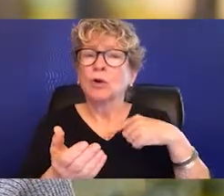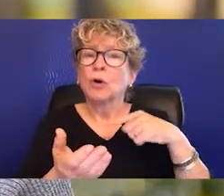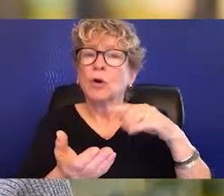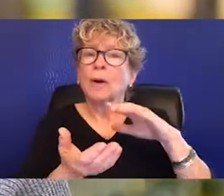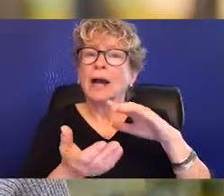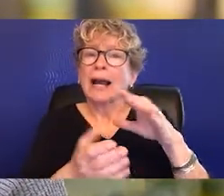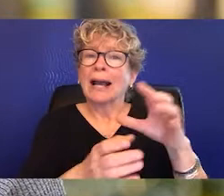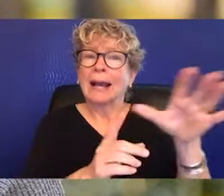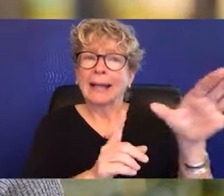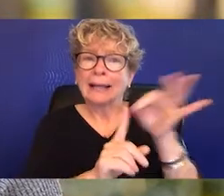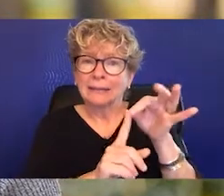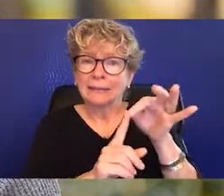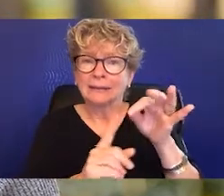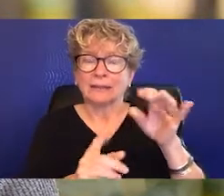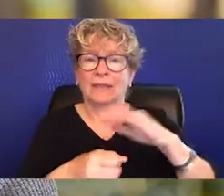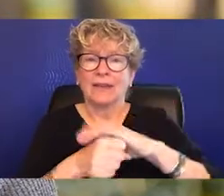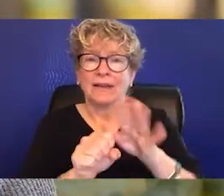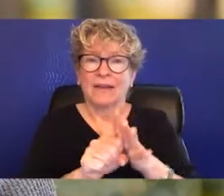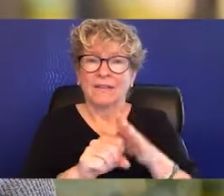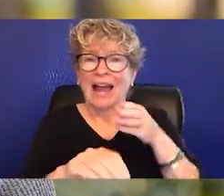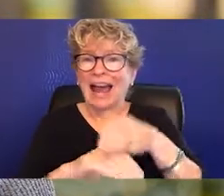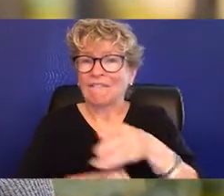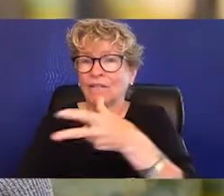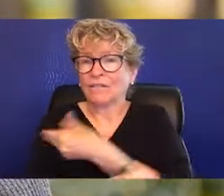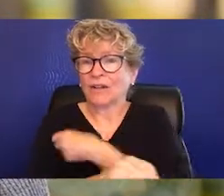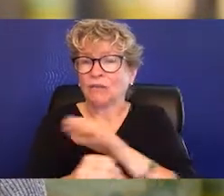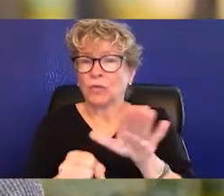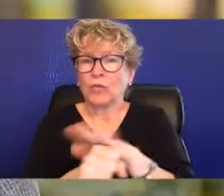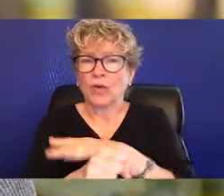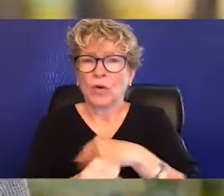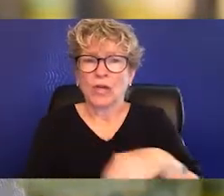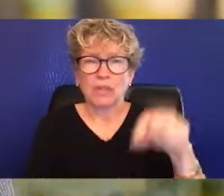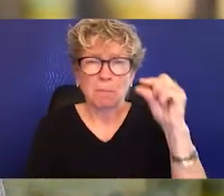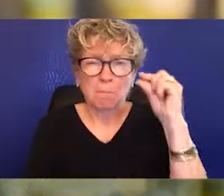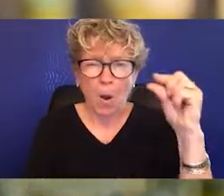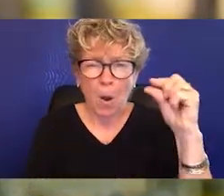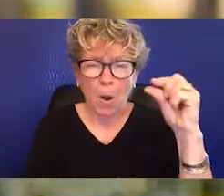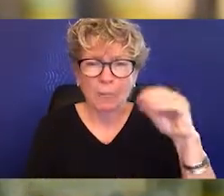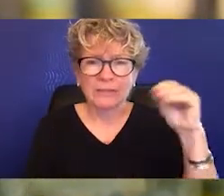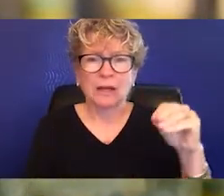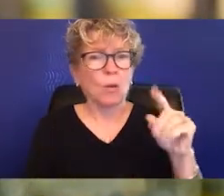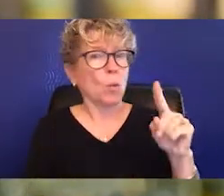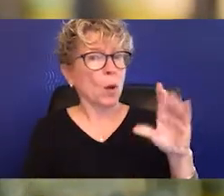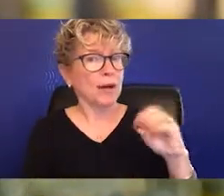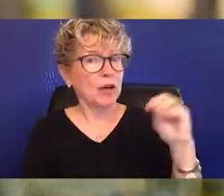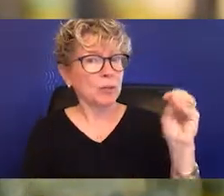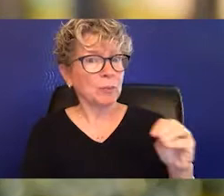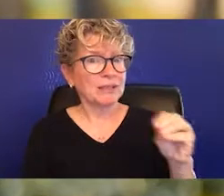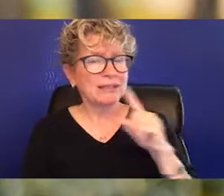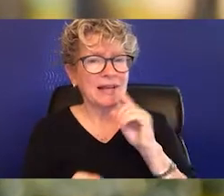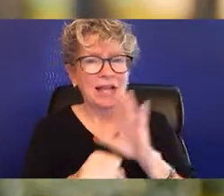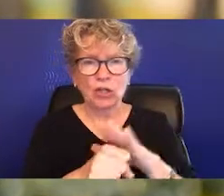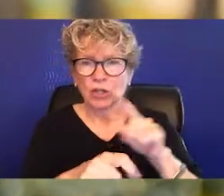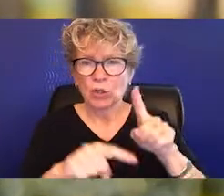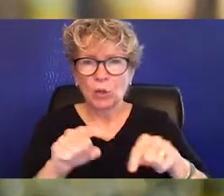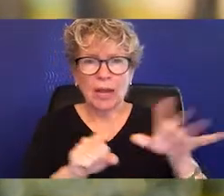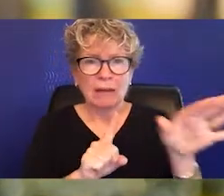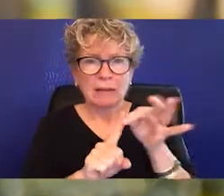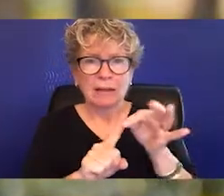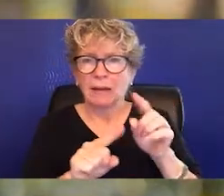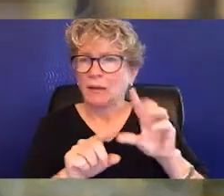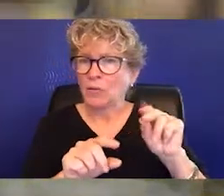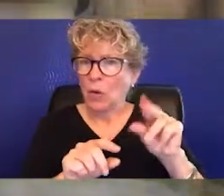the likelihood of you getting COVID-19 after becoming fully vaccinated is really, really small, it's still not a